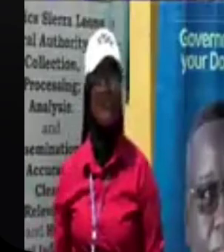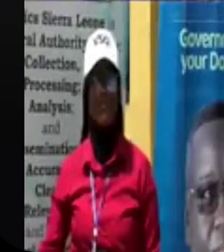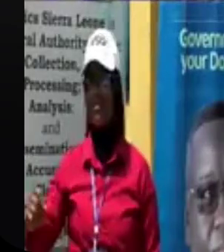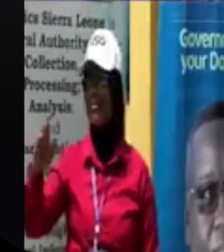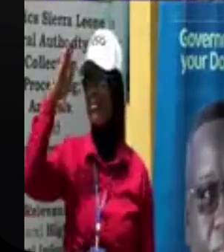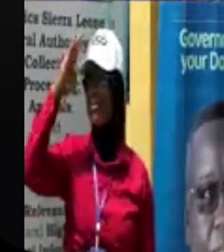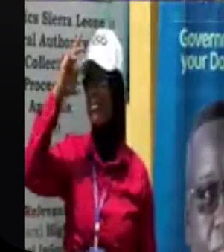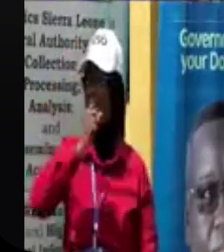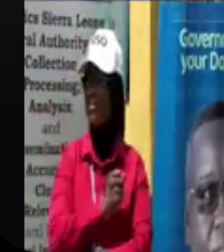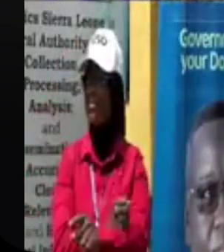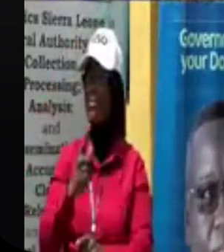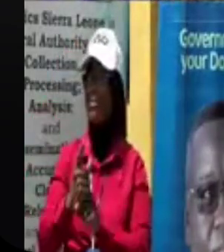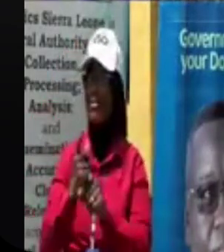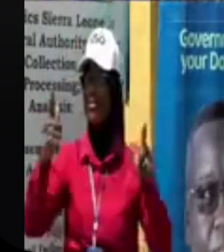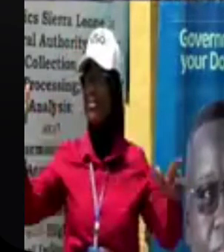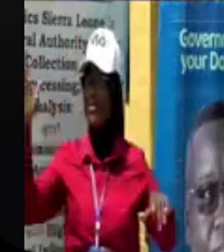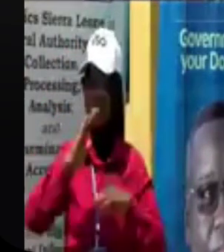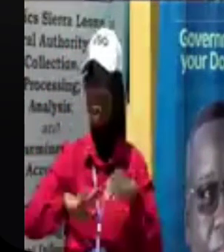Salone.